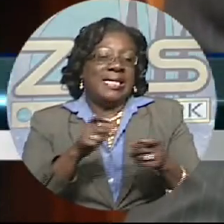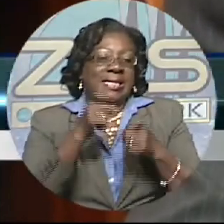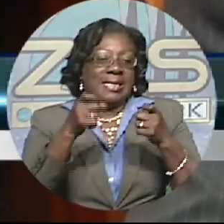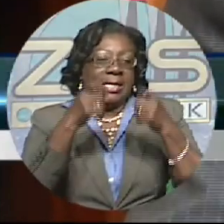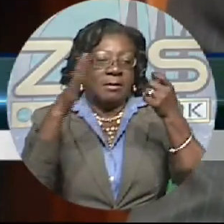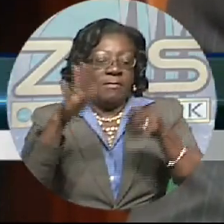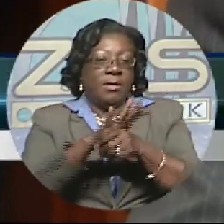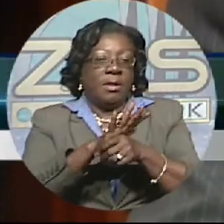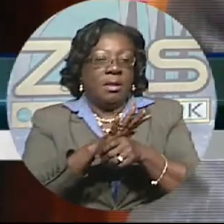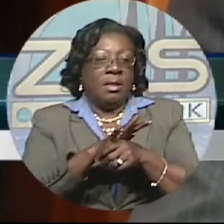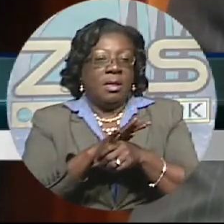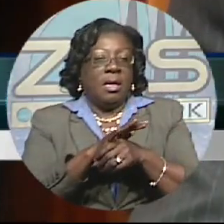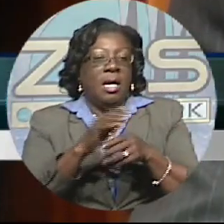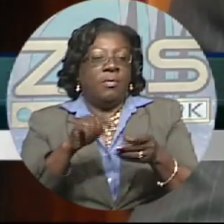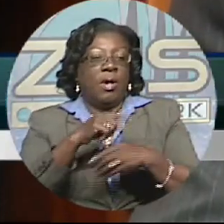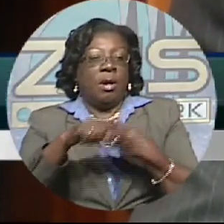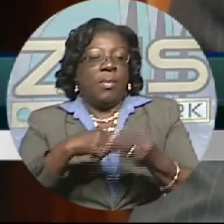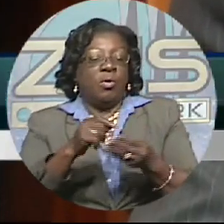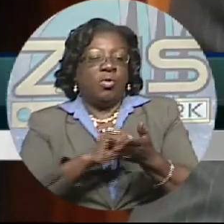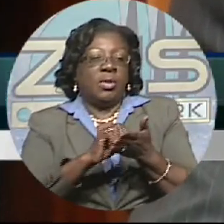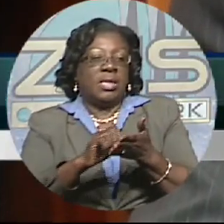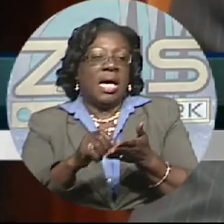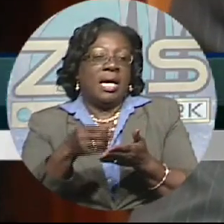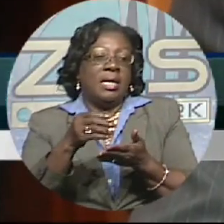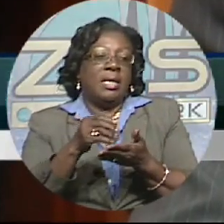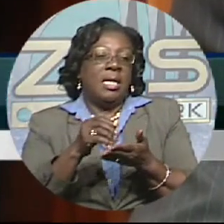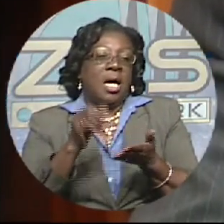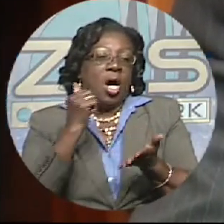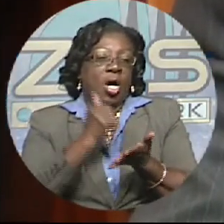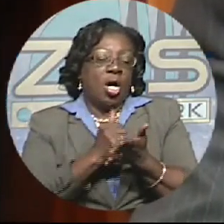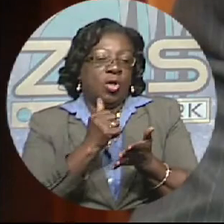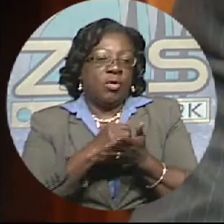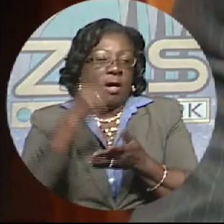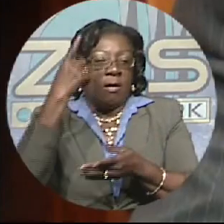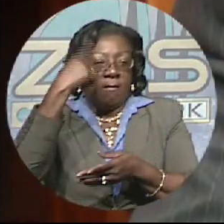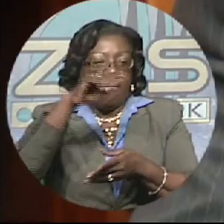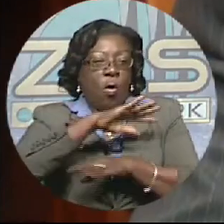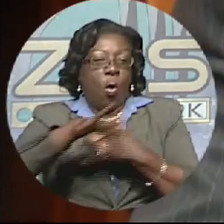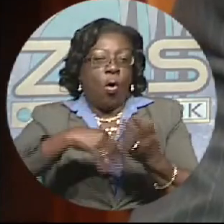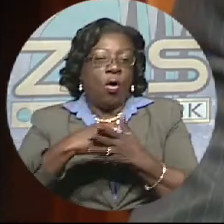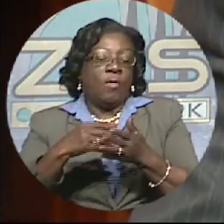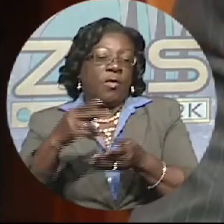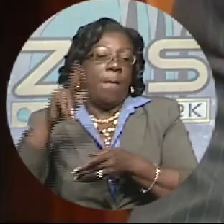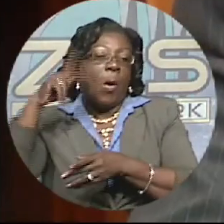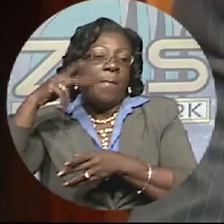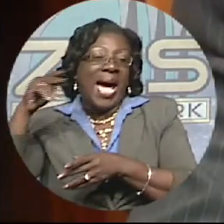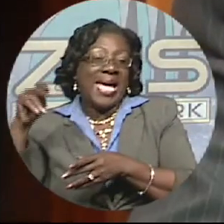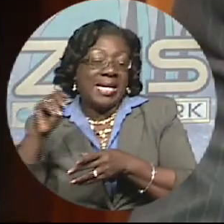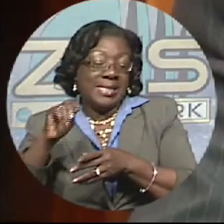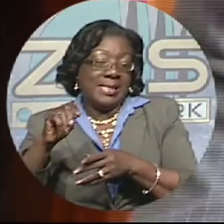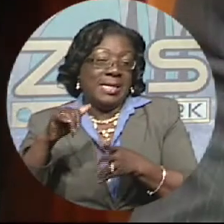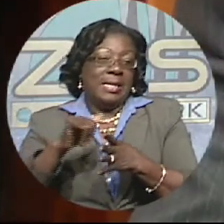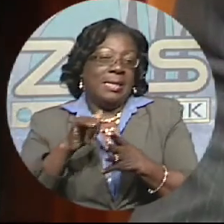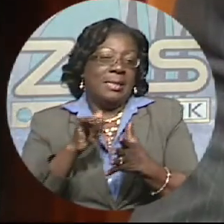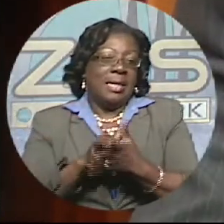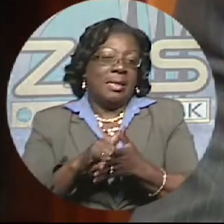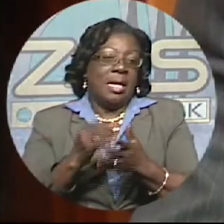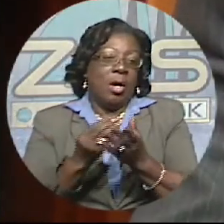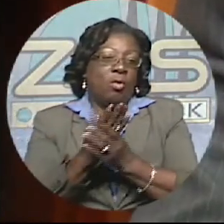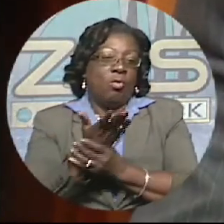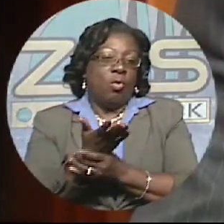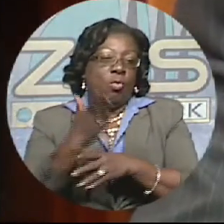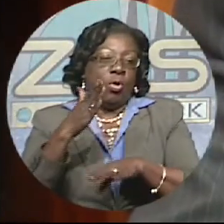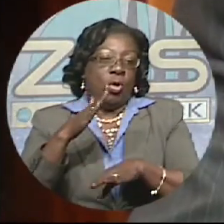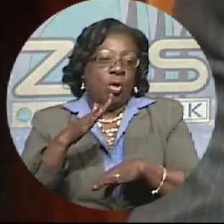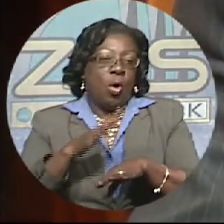obtaining and about to sign a 52-week contract for all of the papayas that are harvested